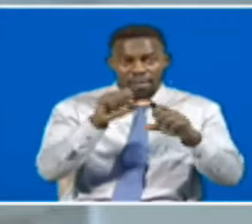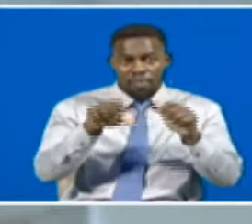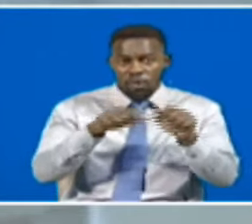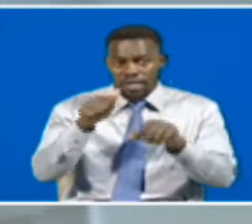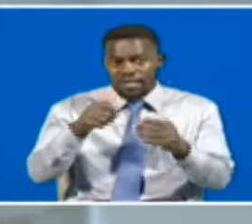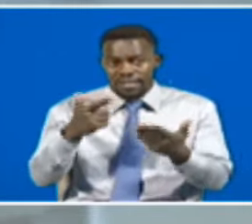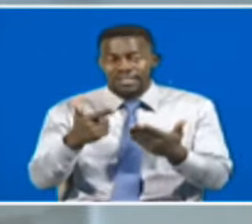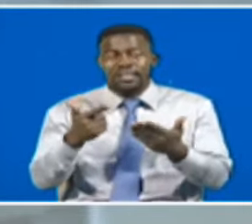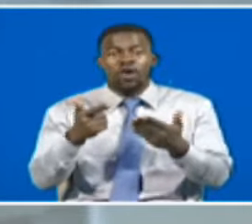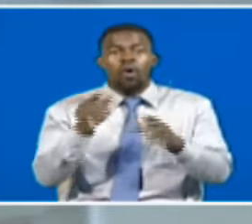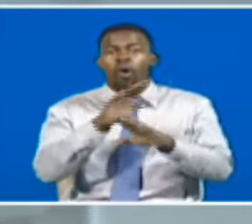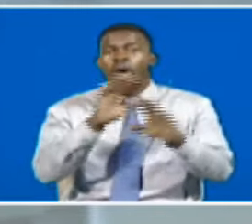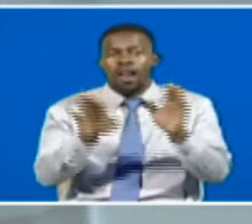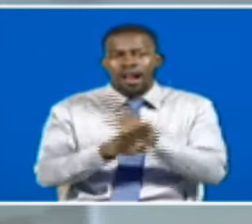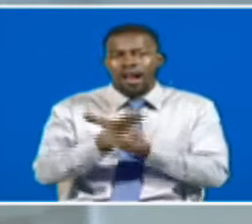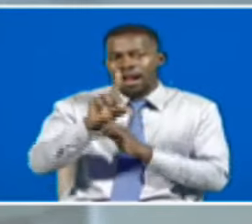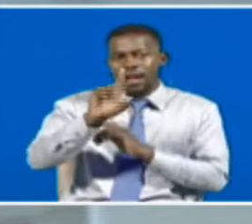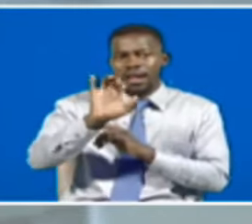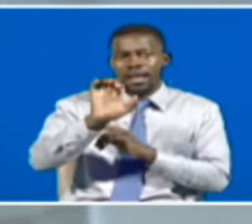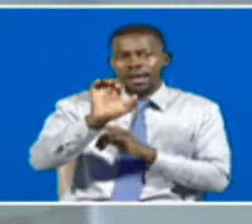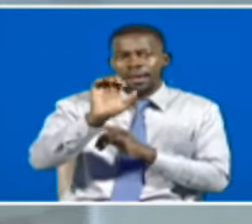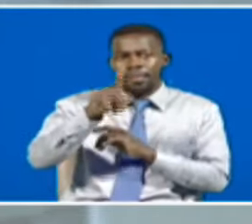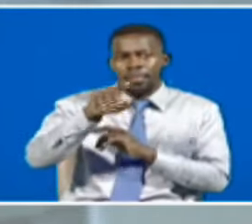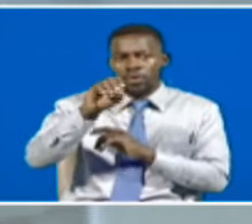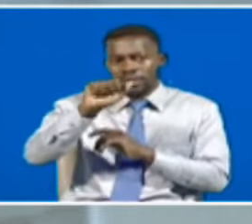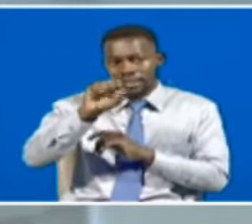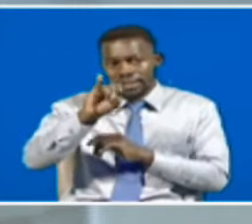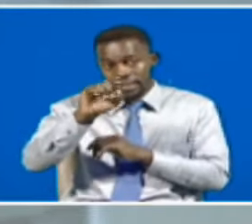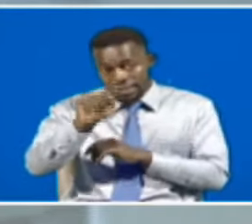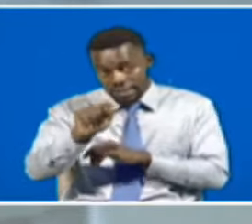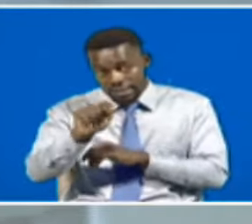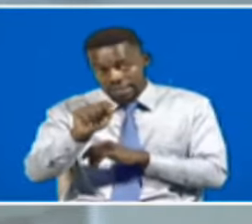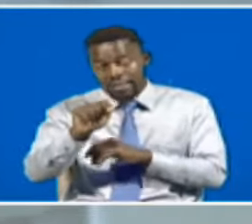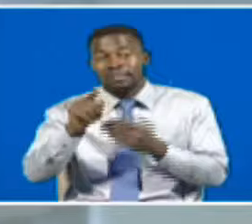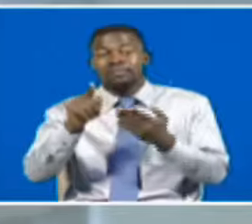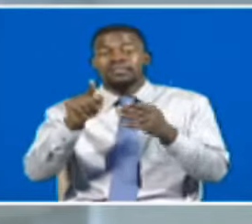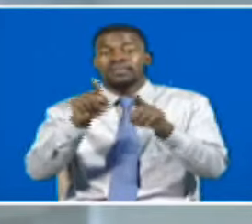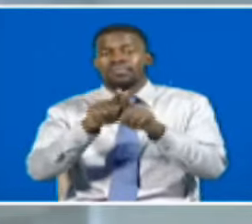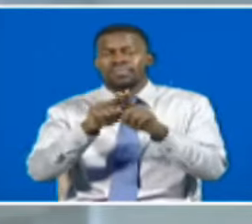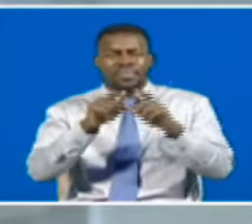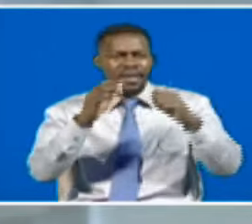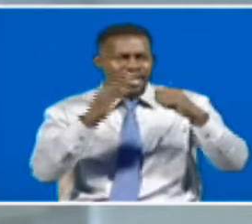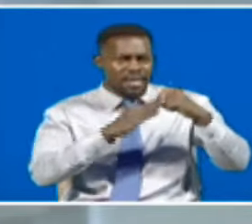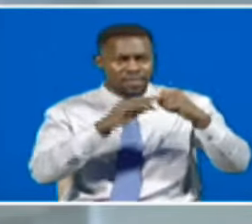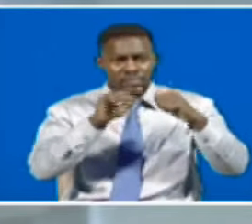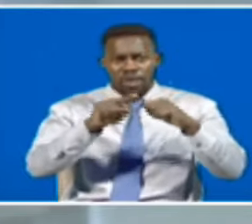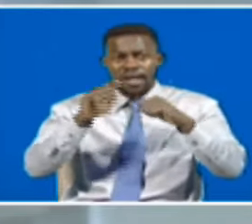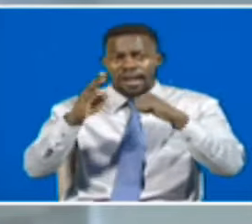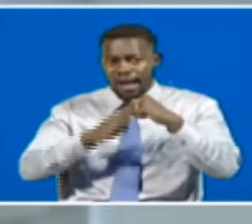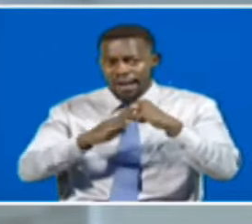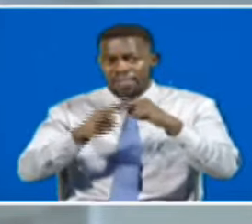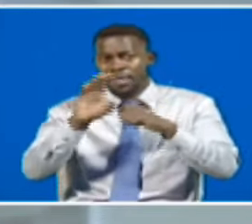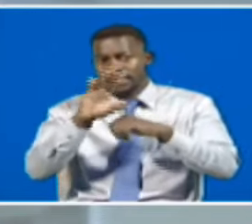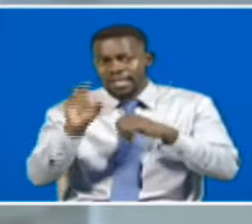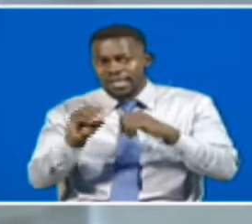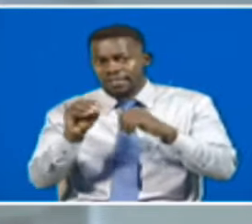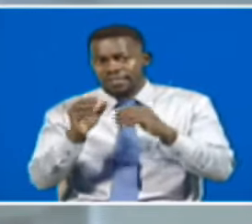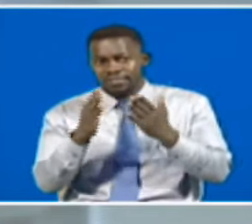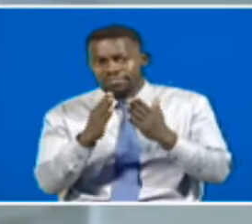total deposits and long-term liabilities ratio increased from 78.98% in 2022